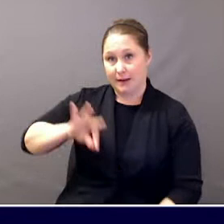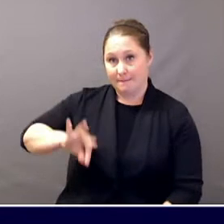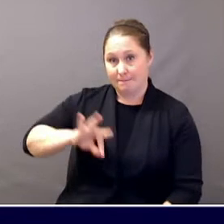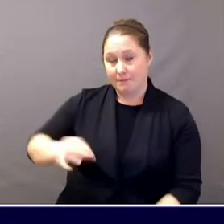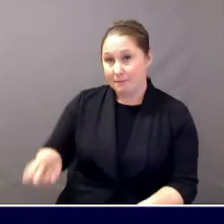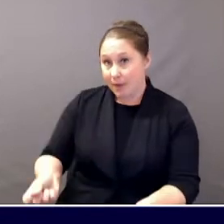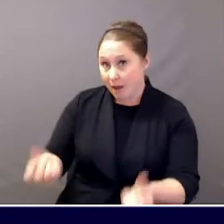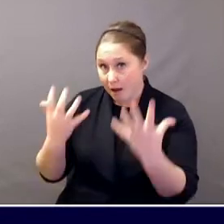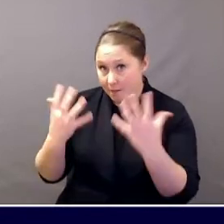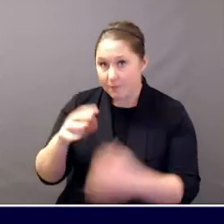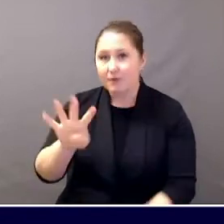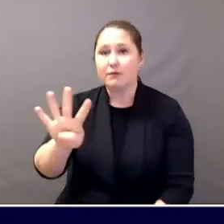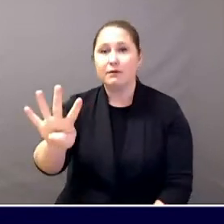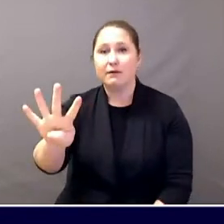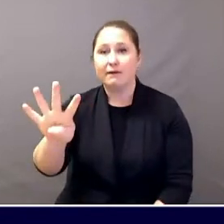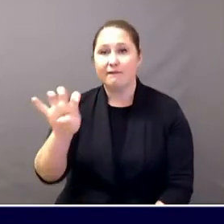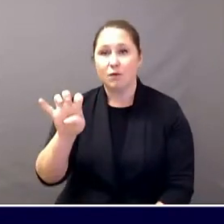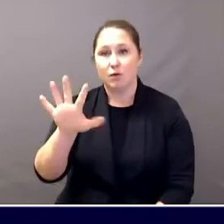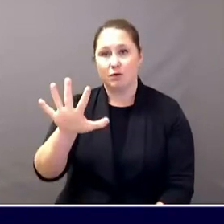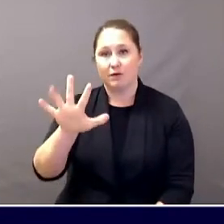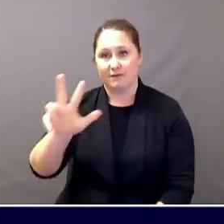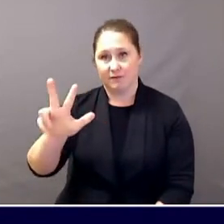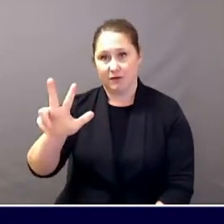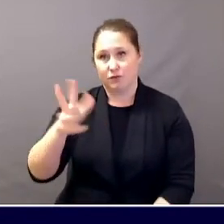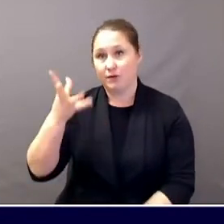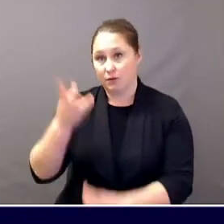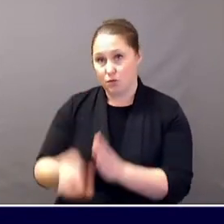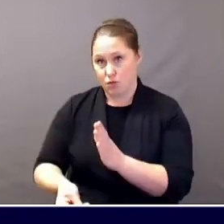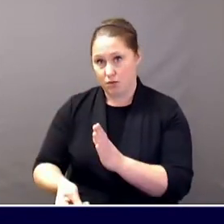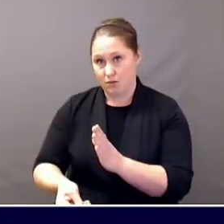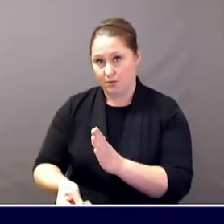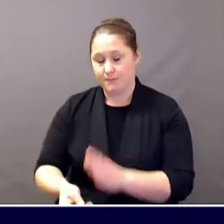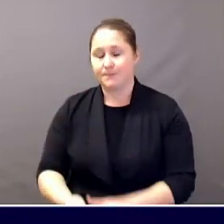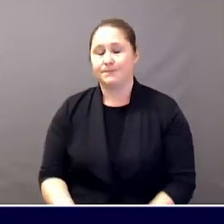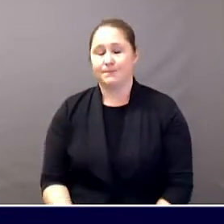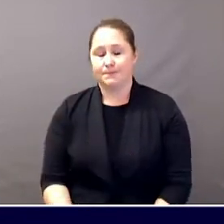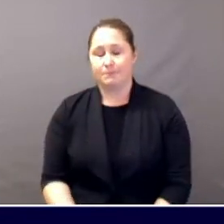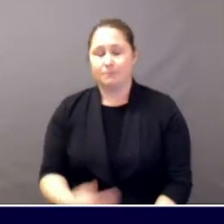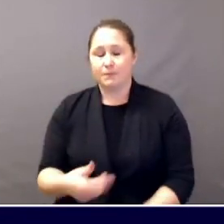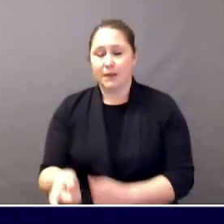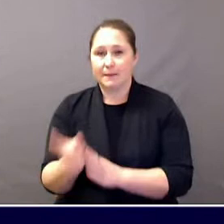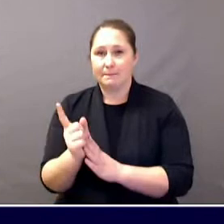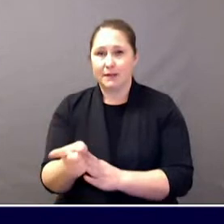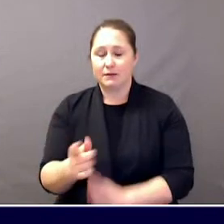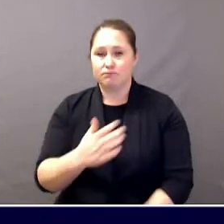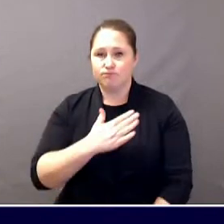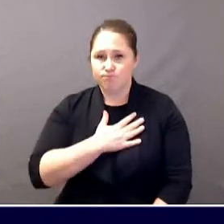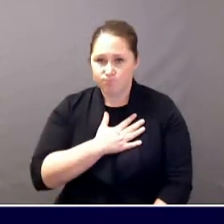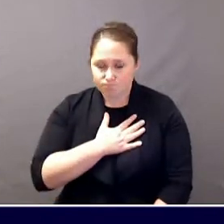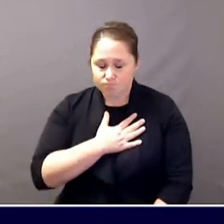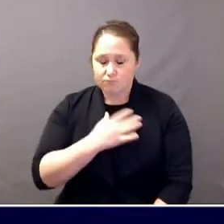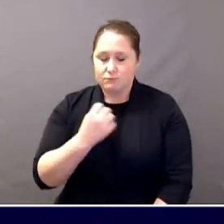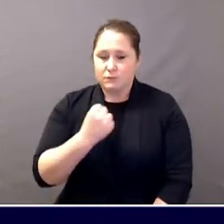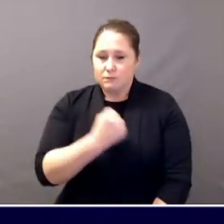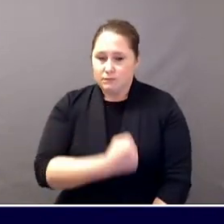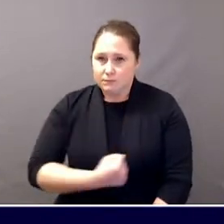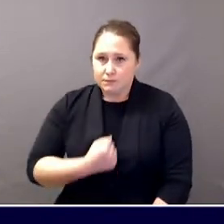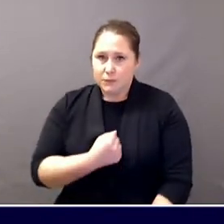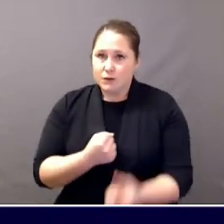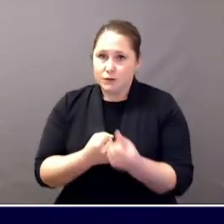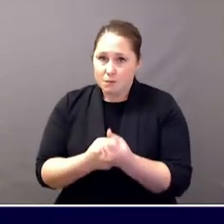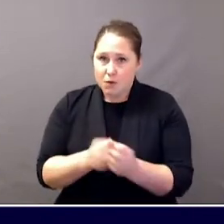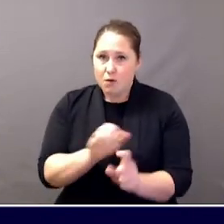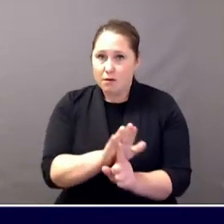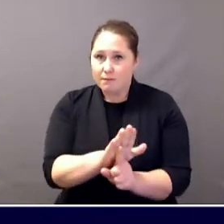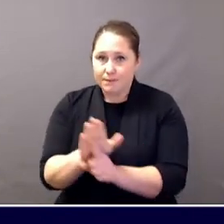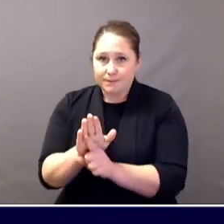to now 453. We'd like to take a moment to express our deepest condolences to their families and